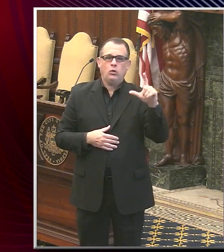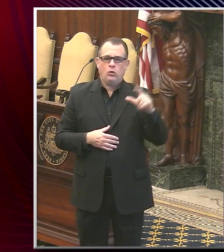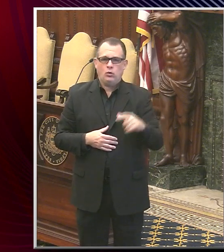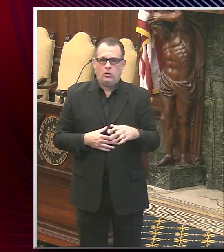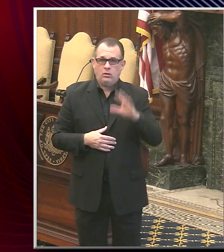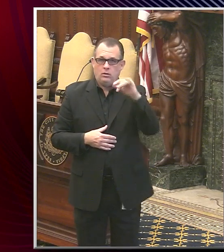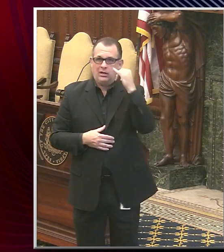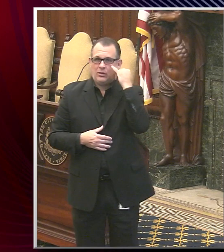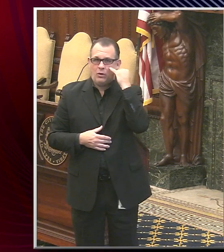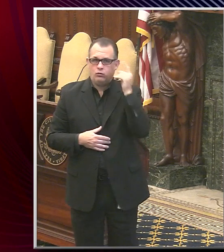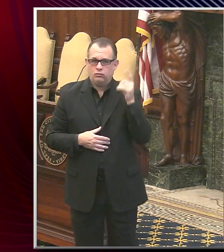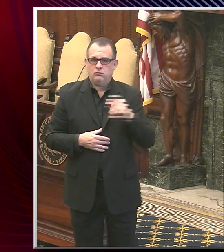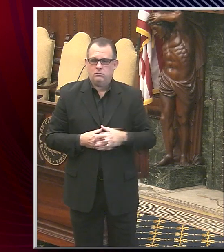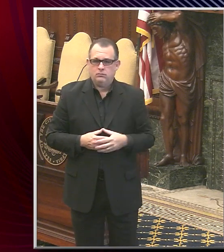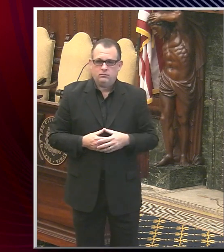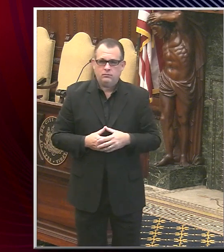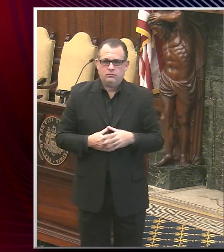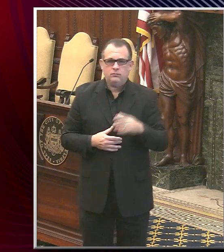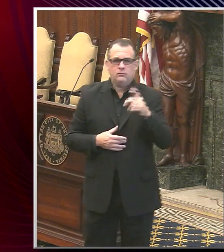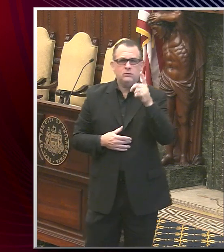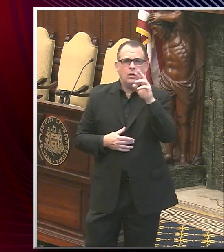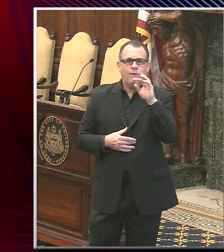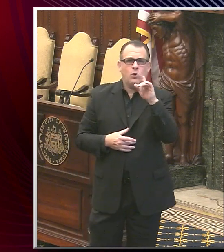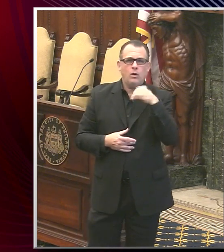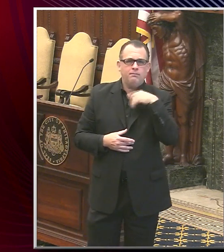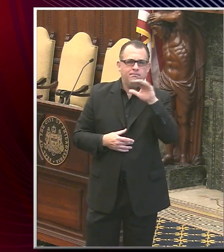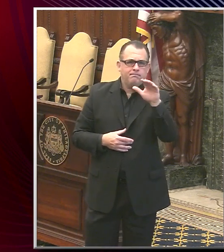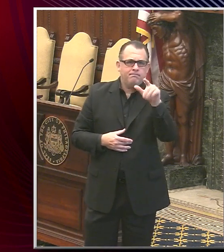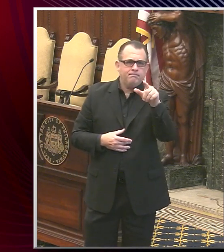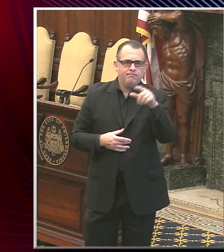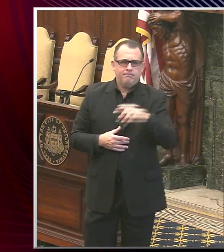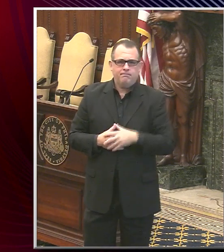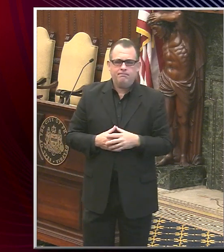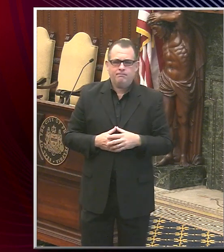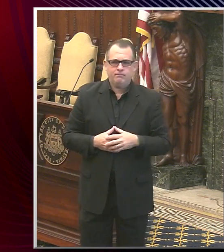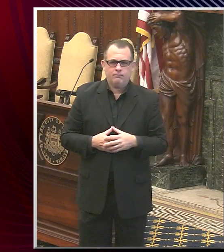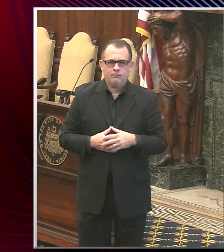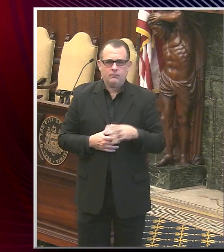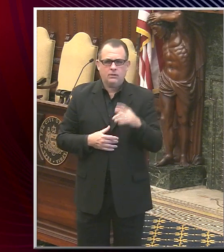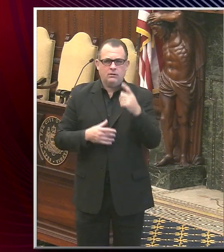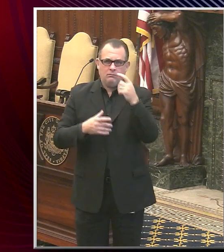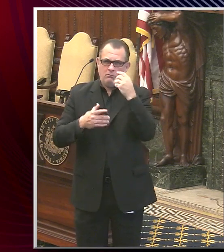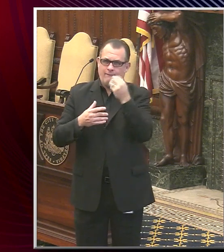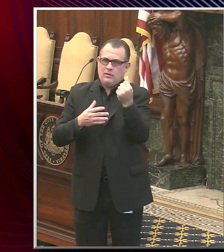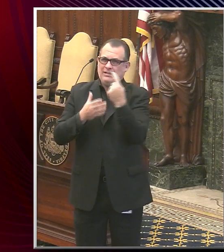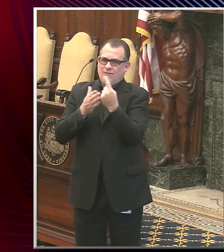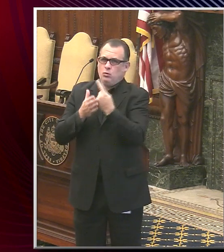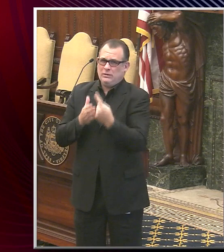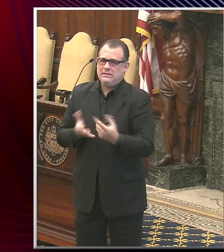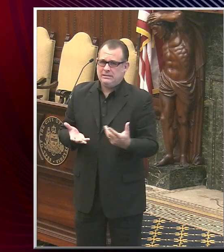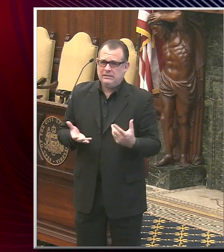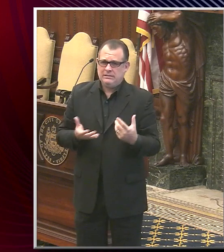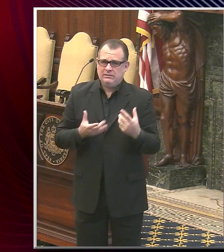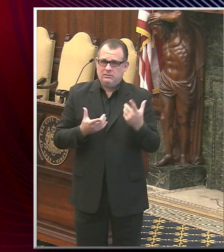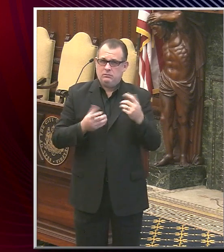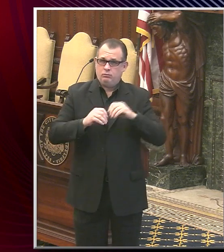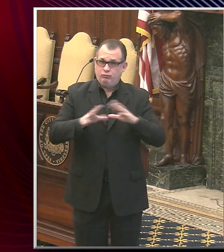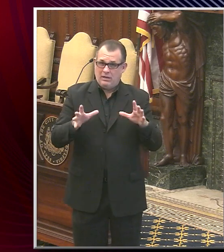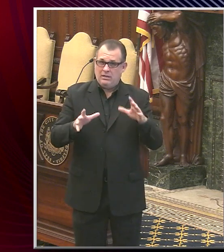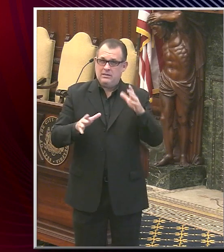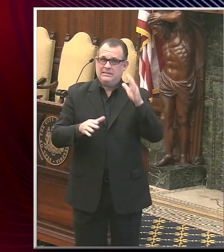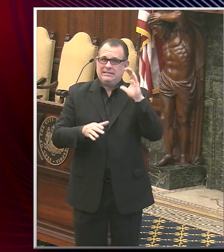Hey, Dr. Farley, you said that, for several weeks now, the majority of spread appears to be